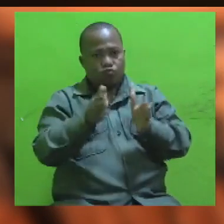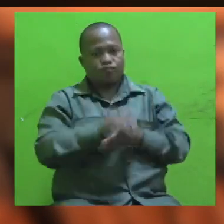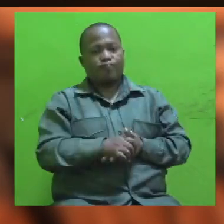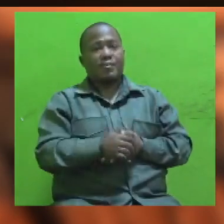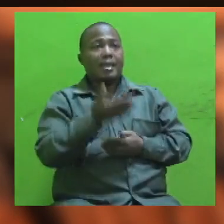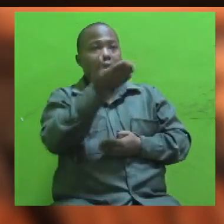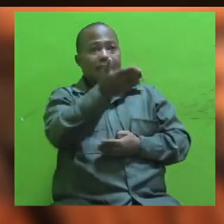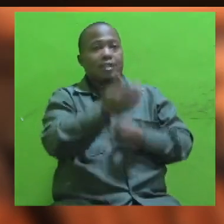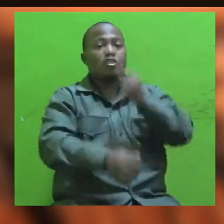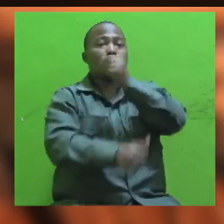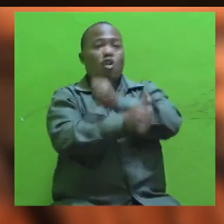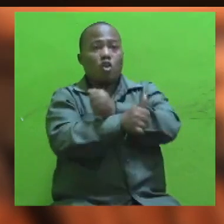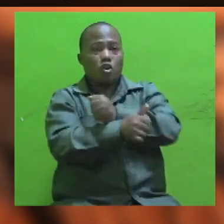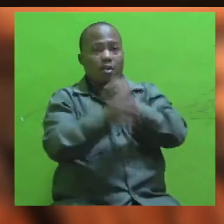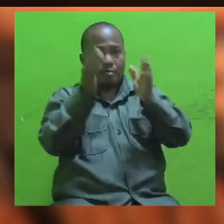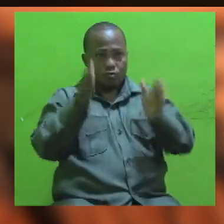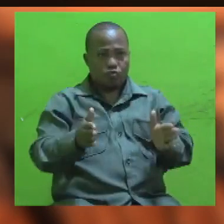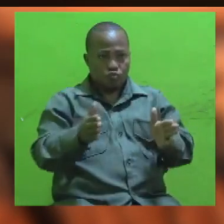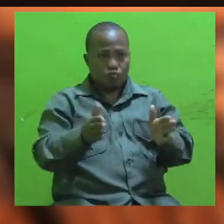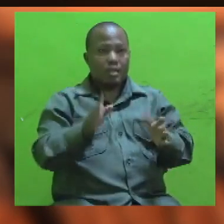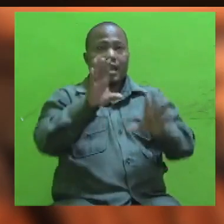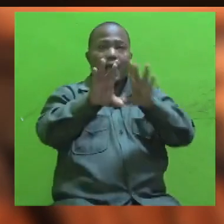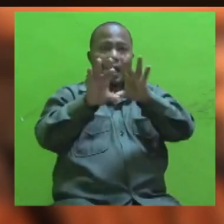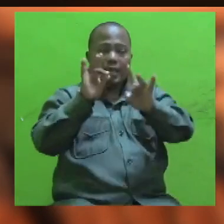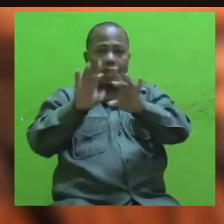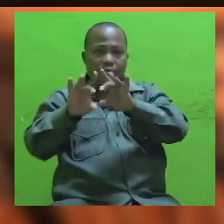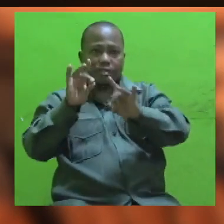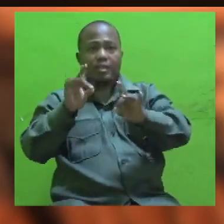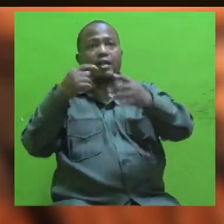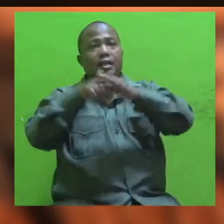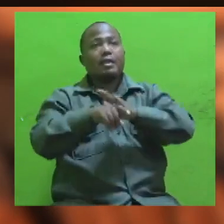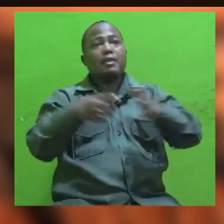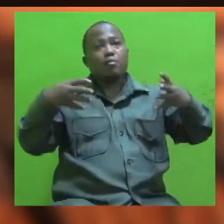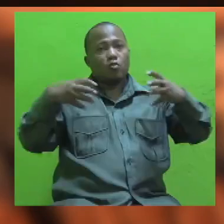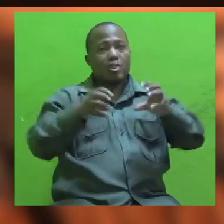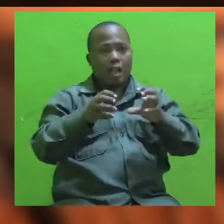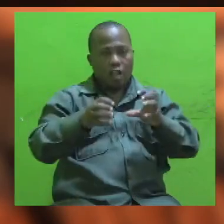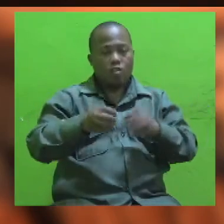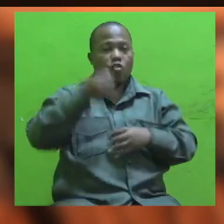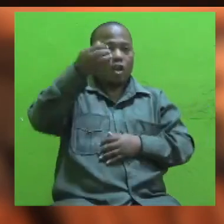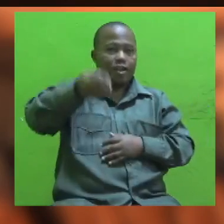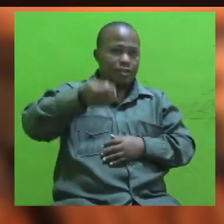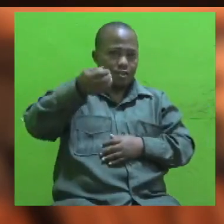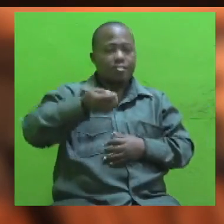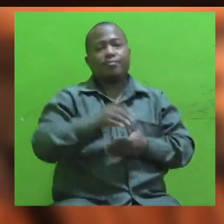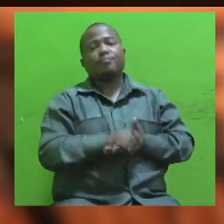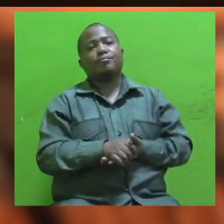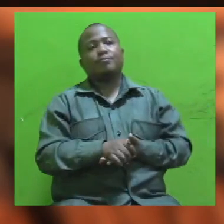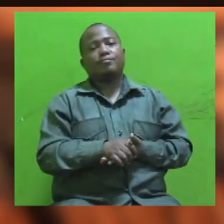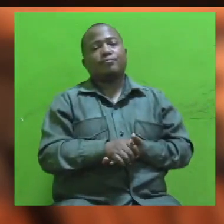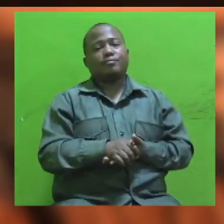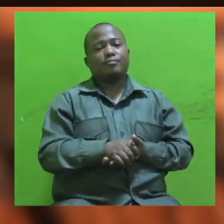This head is elected by the village assembly. They elect by themselves. You see, there is a democracy within the village